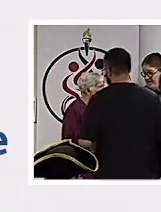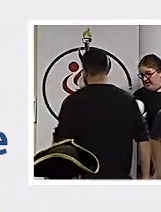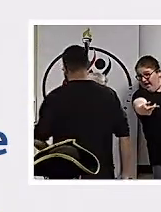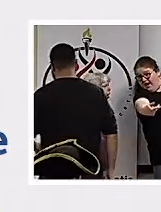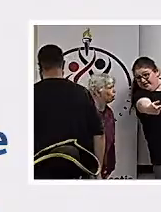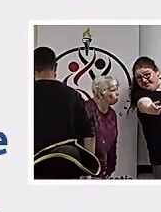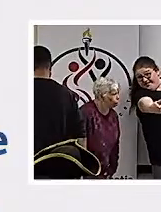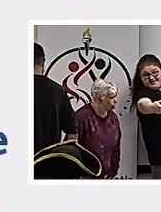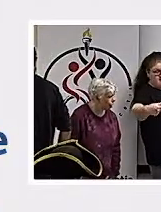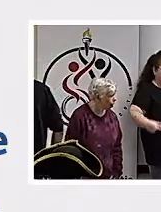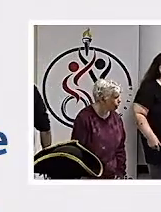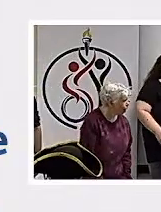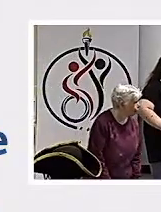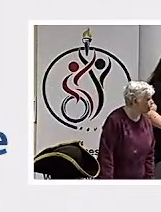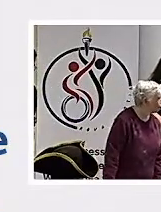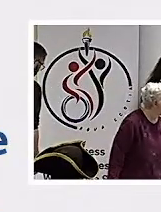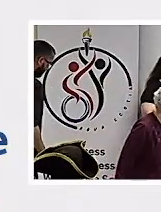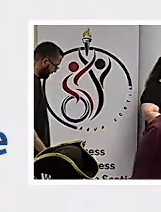Come on over here.